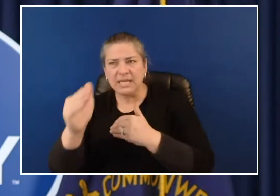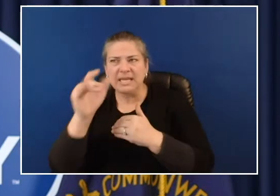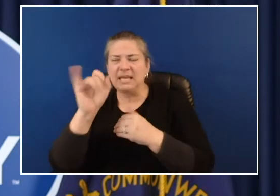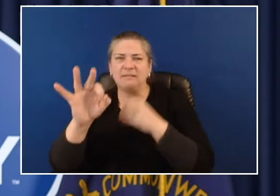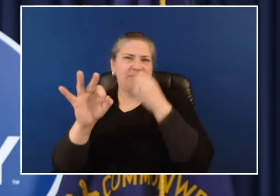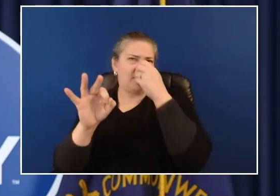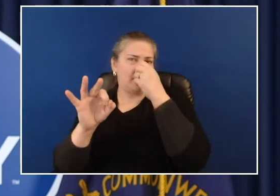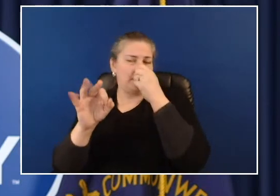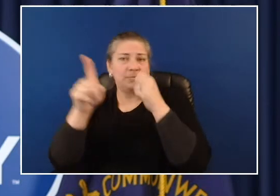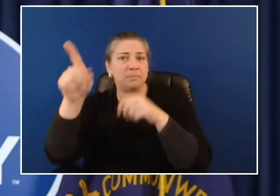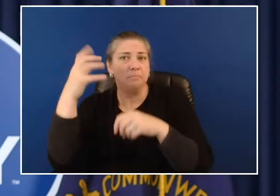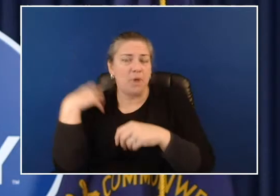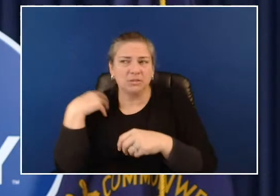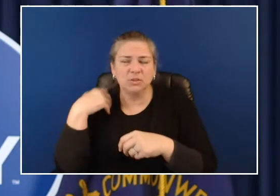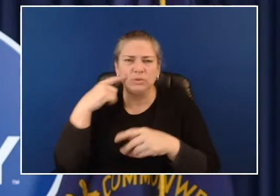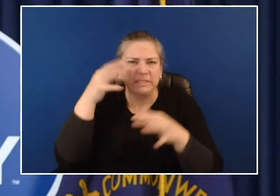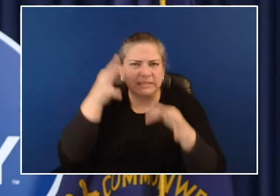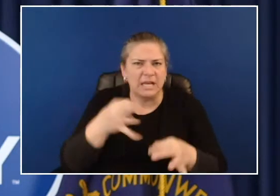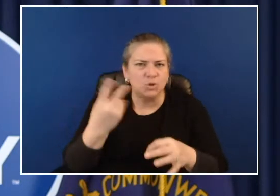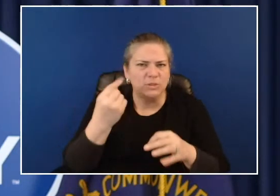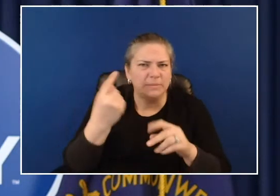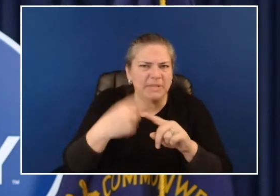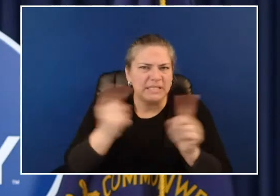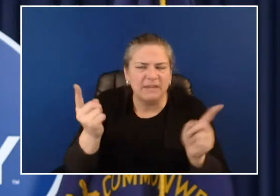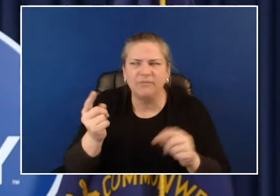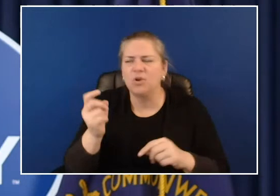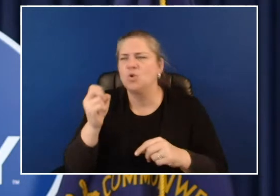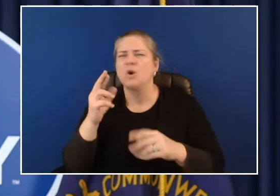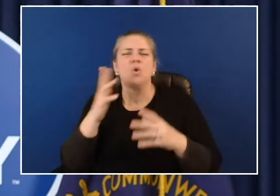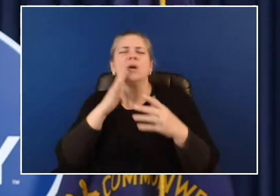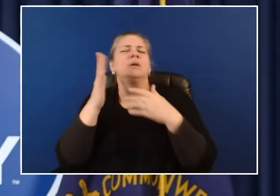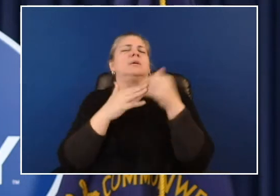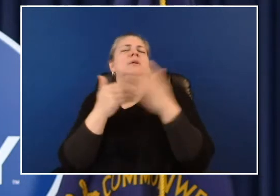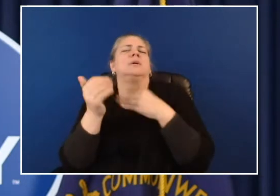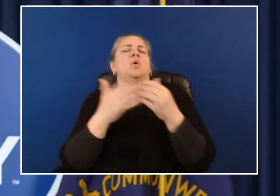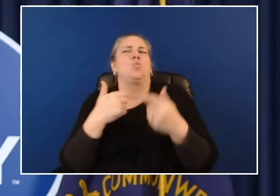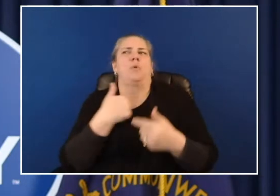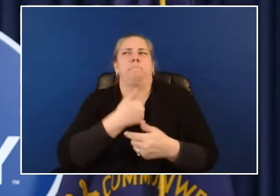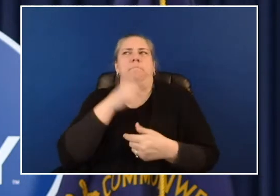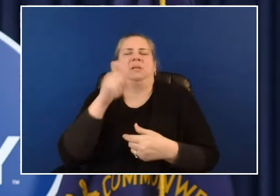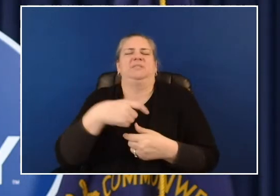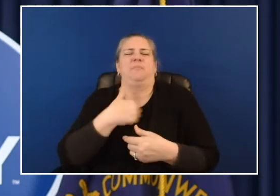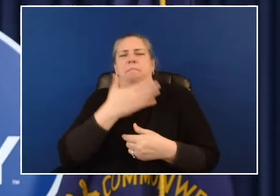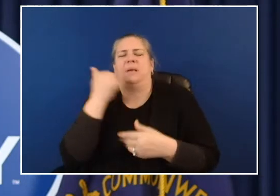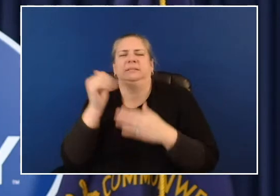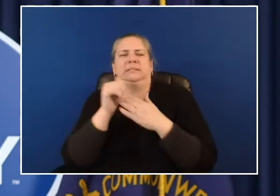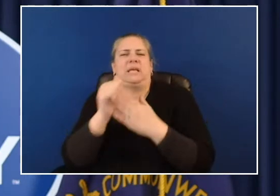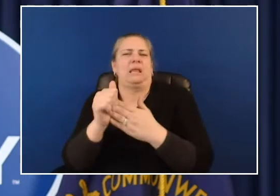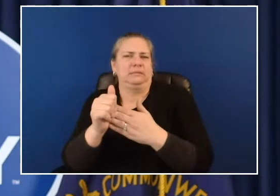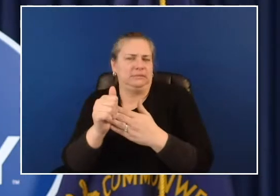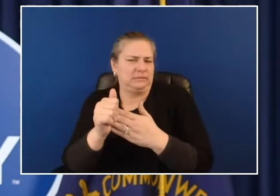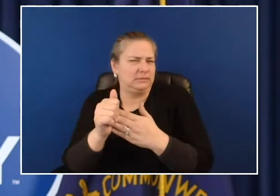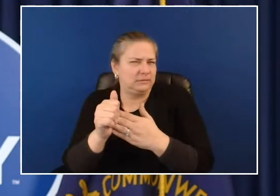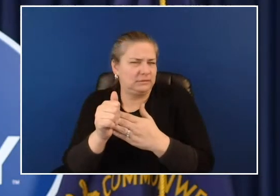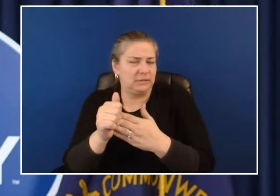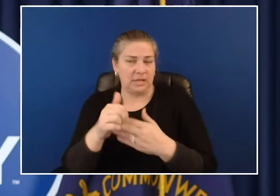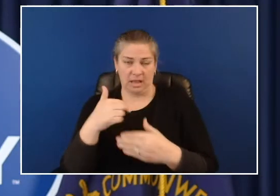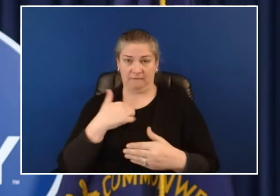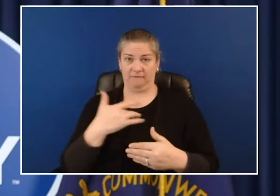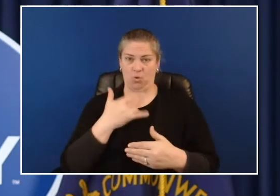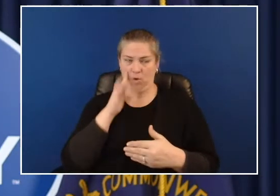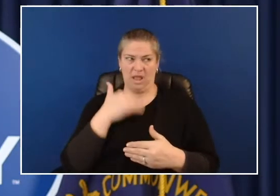employers, that we have the very best guidance we can. So I fully anticipate that we would have new guidance by the